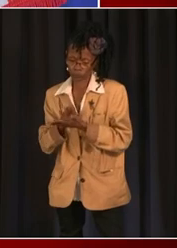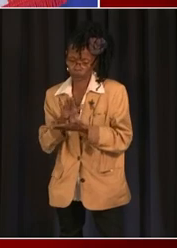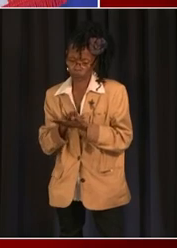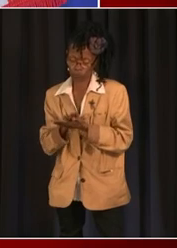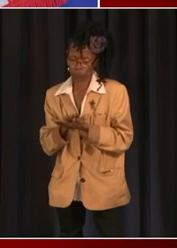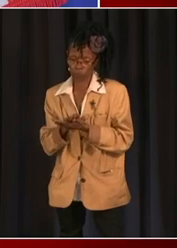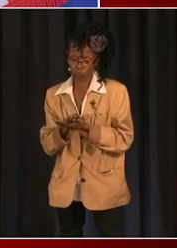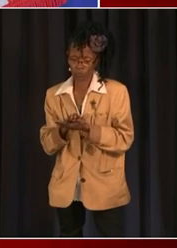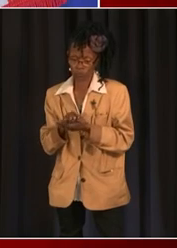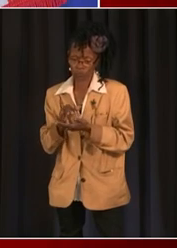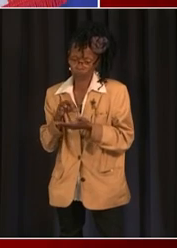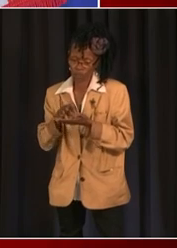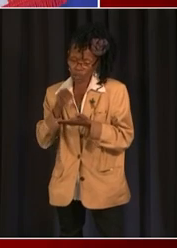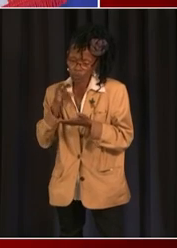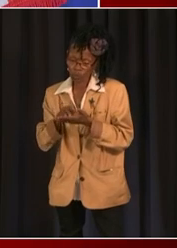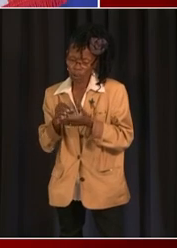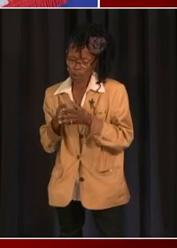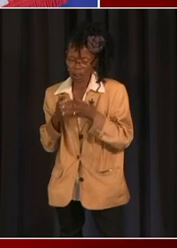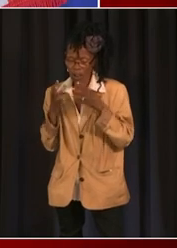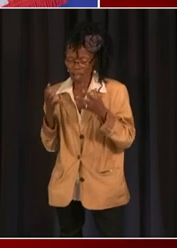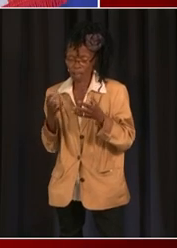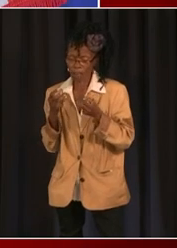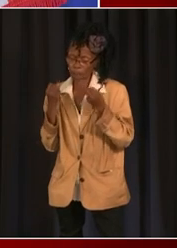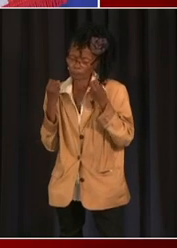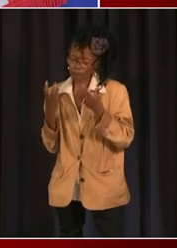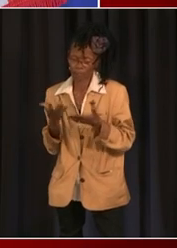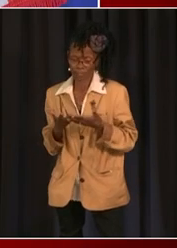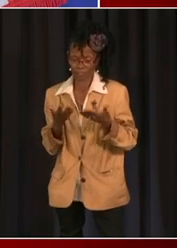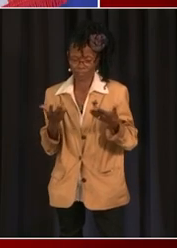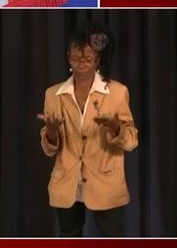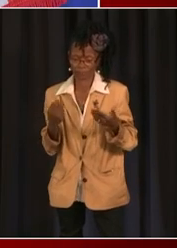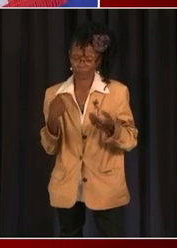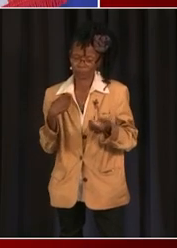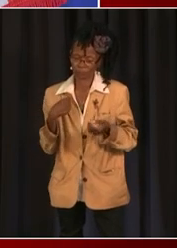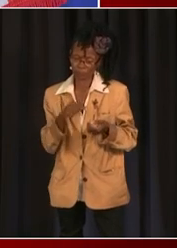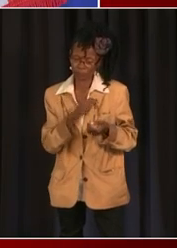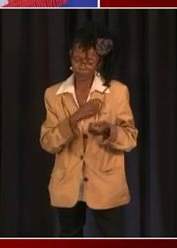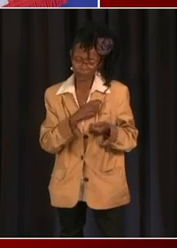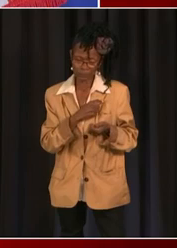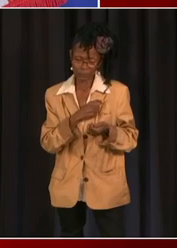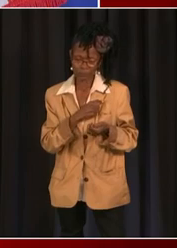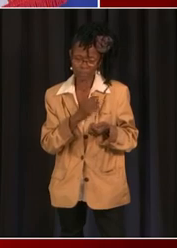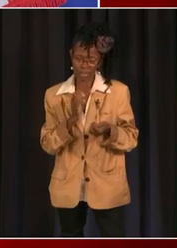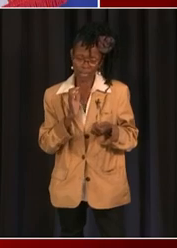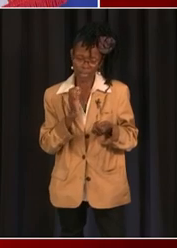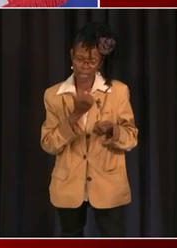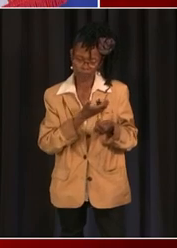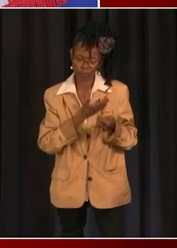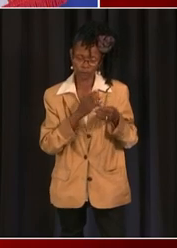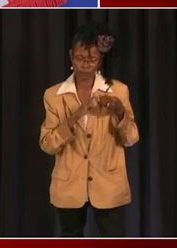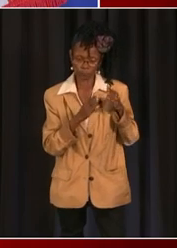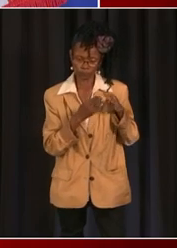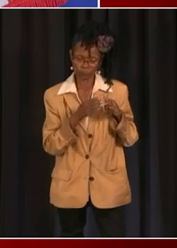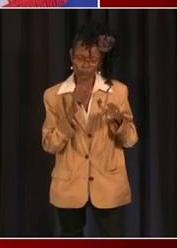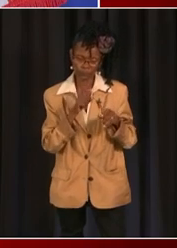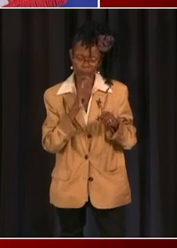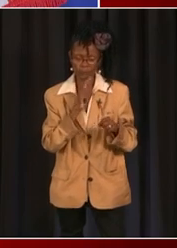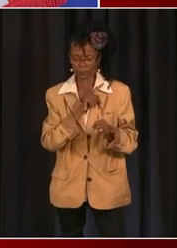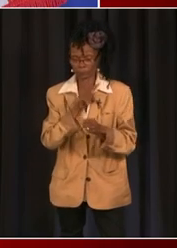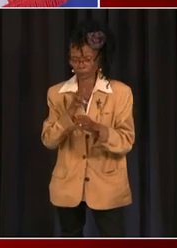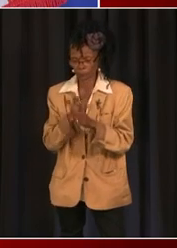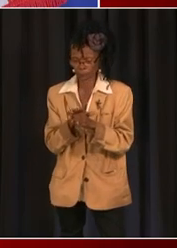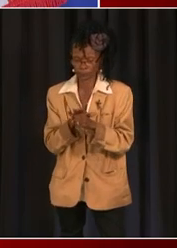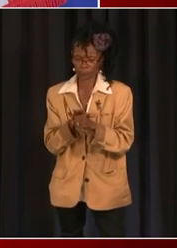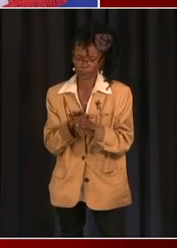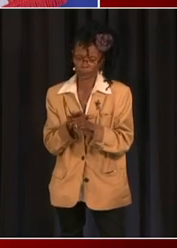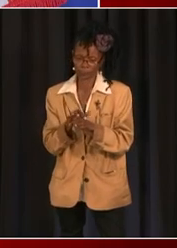substantial. And if we have to be committed as a community that return to school